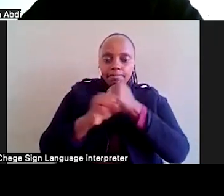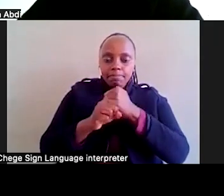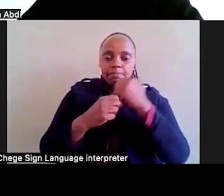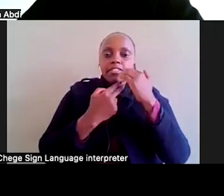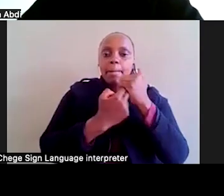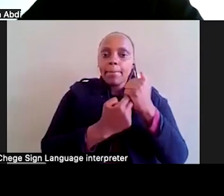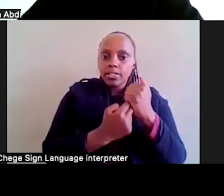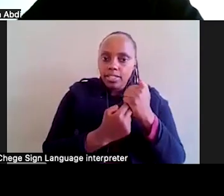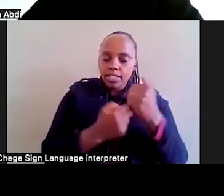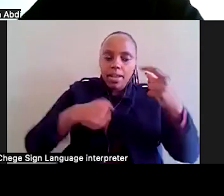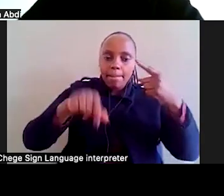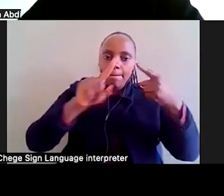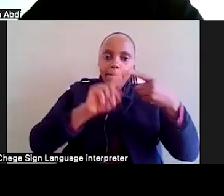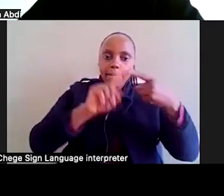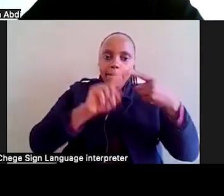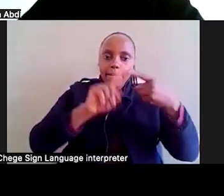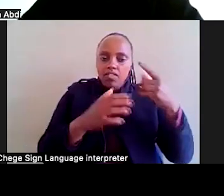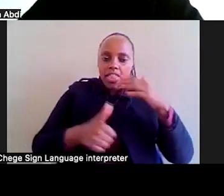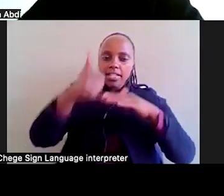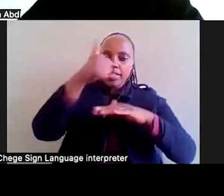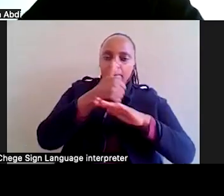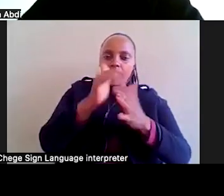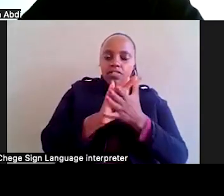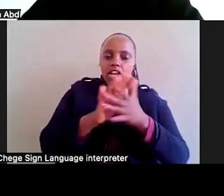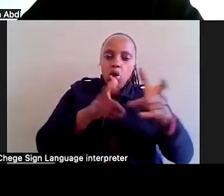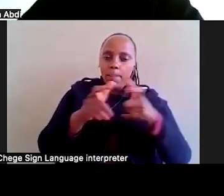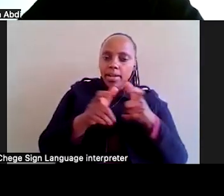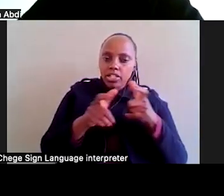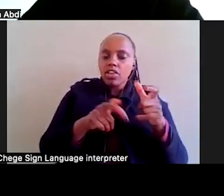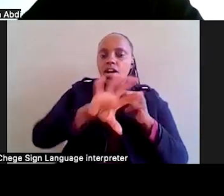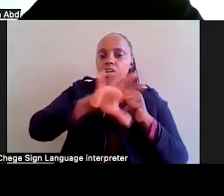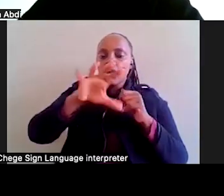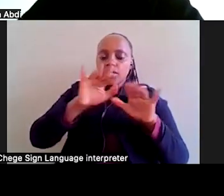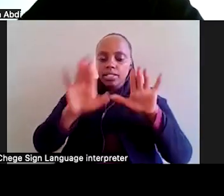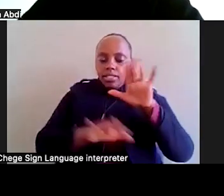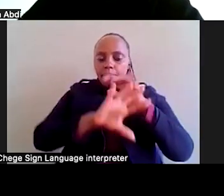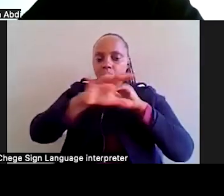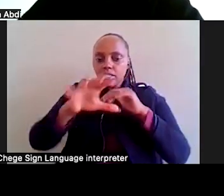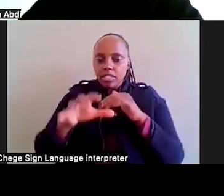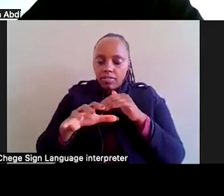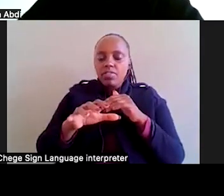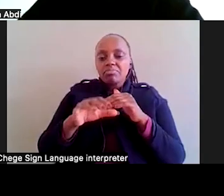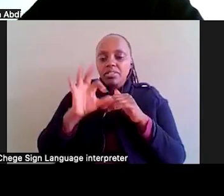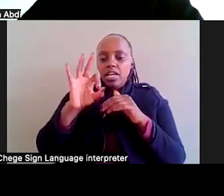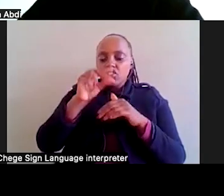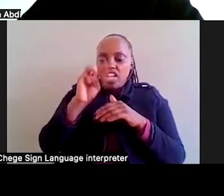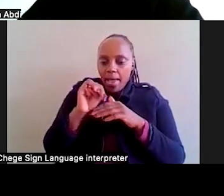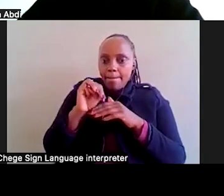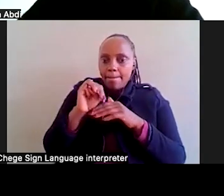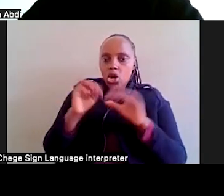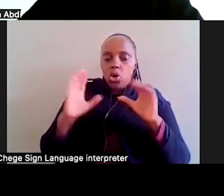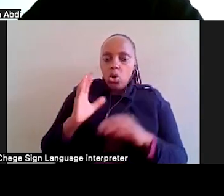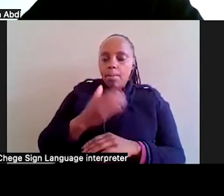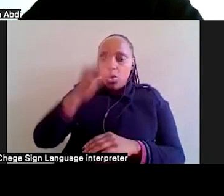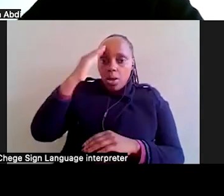is establishment and operationalization of the county and sub-county anti-FGM steering committees. As we are aware, Kenya is